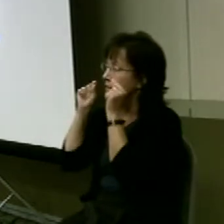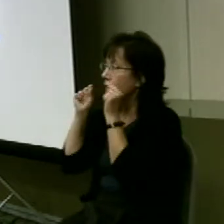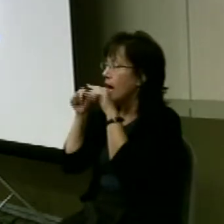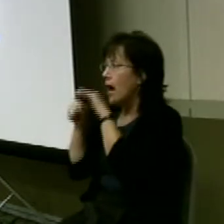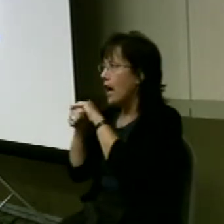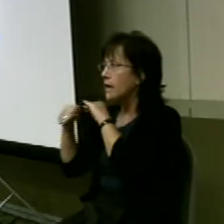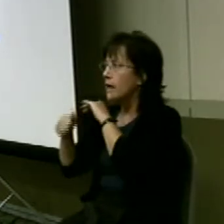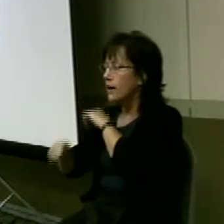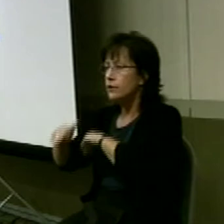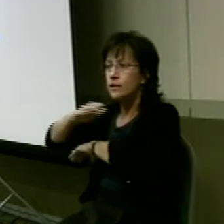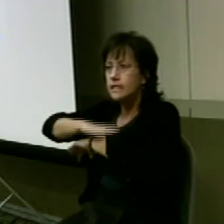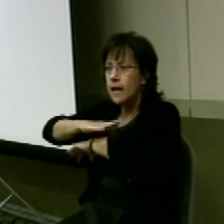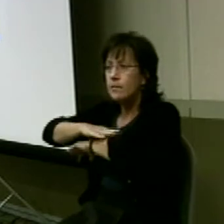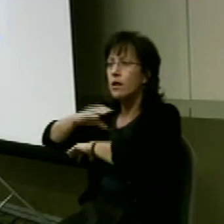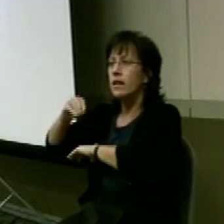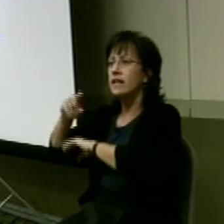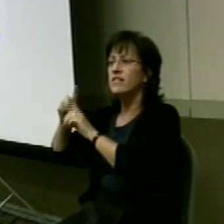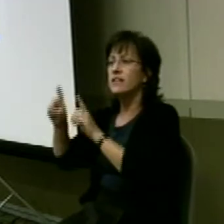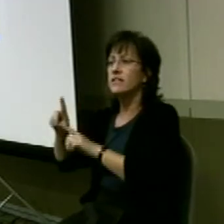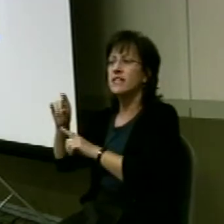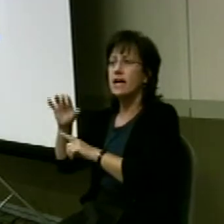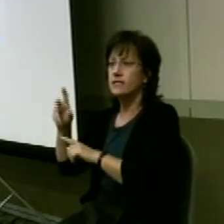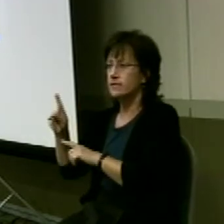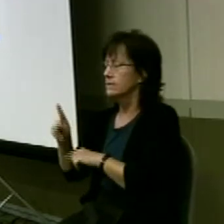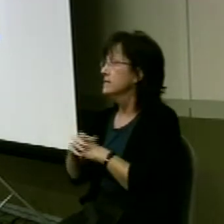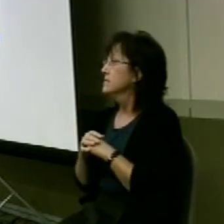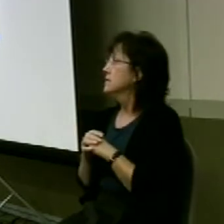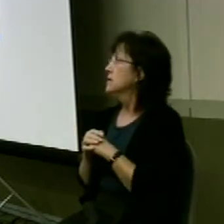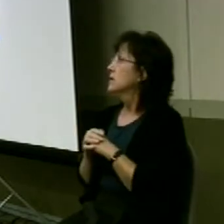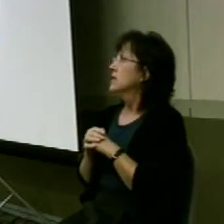area, closes his eyes, hides under the table and the